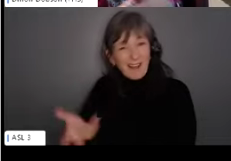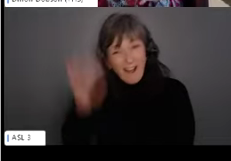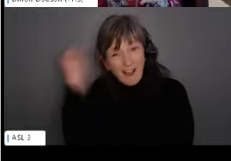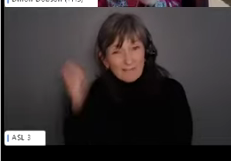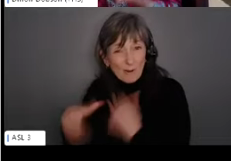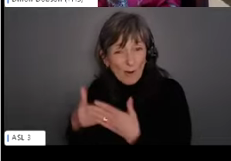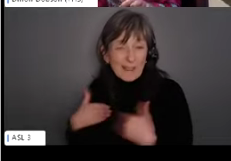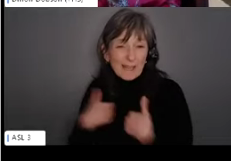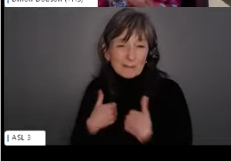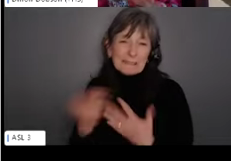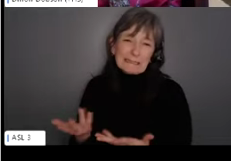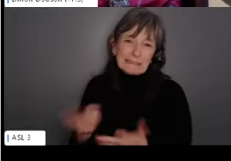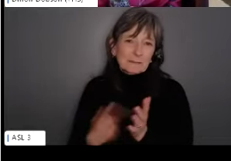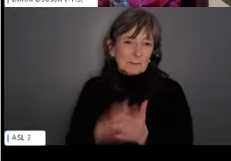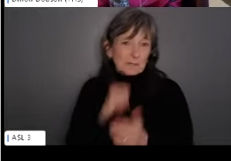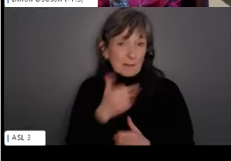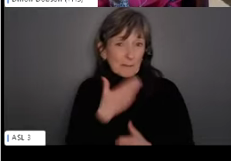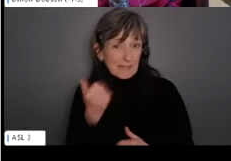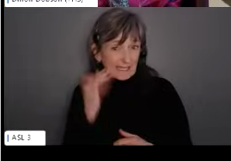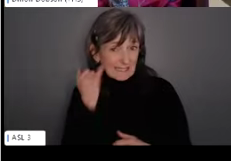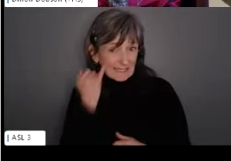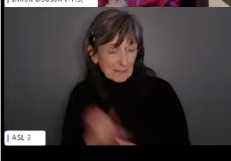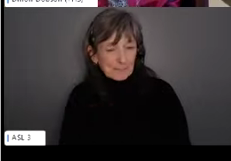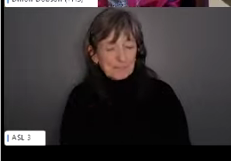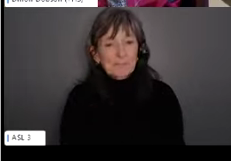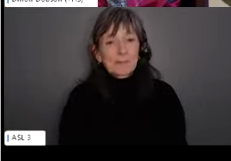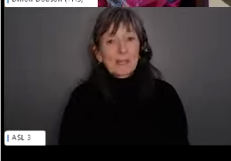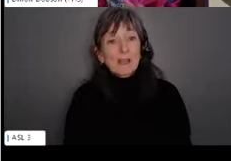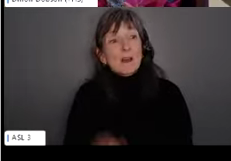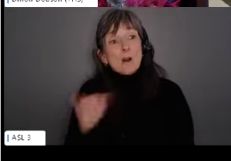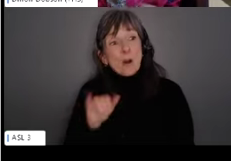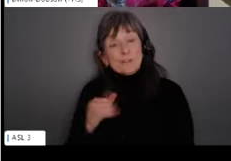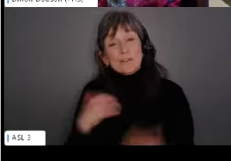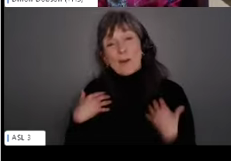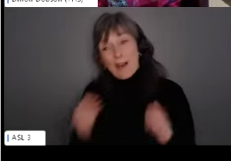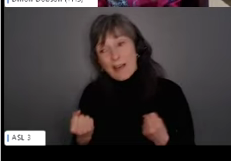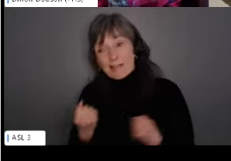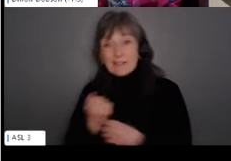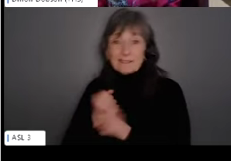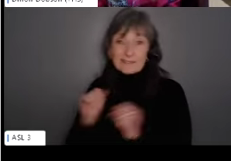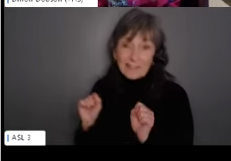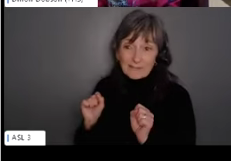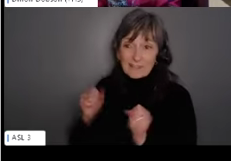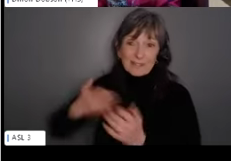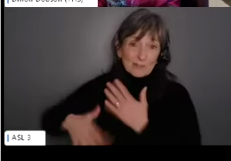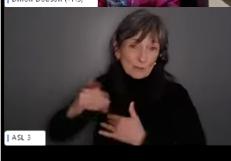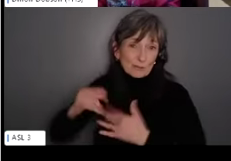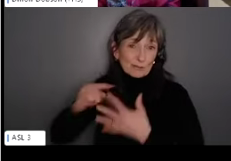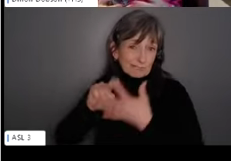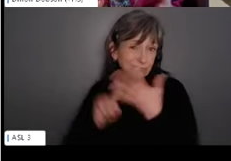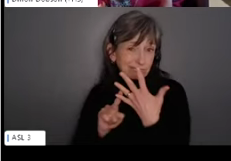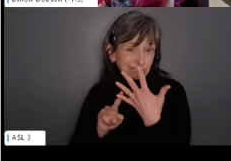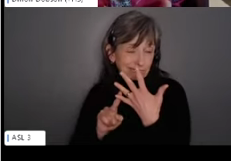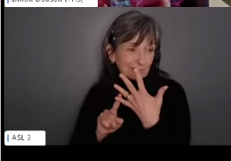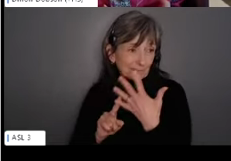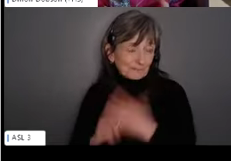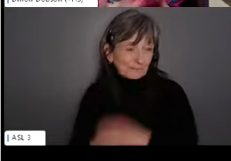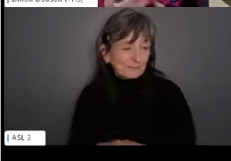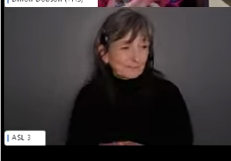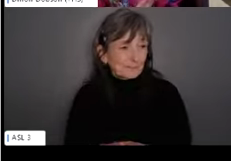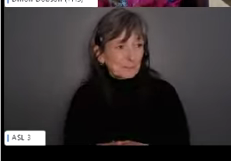There are also health, safety, and social implications that can speak to vulnerabilities. If there are,